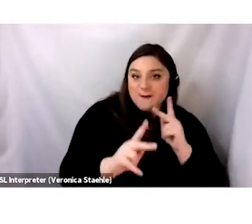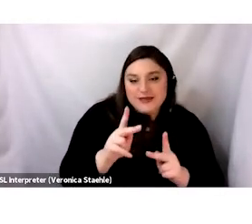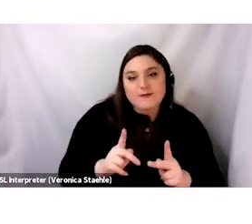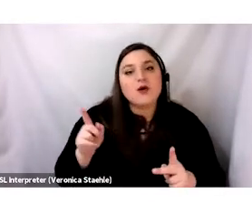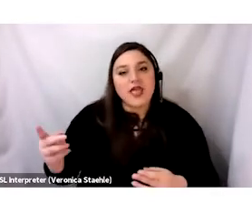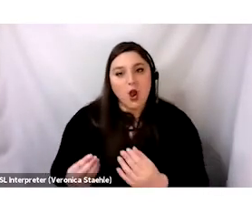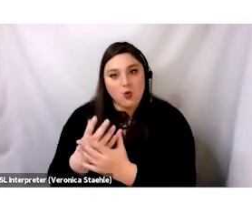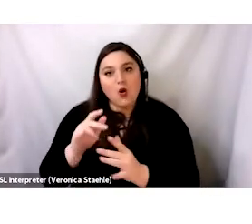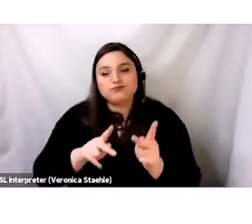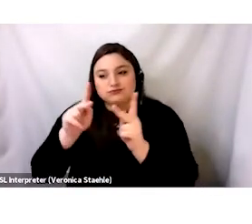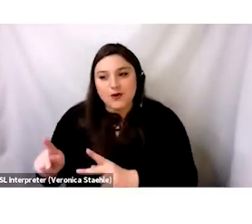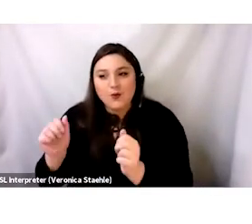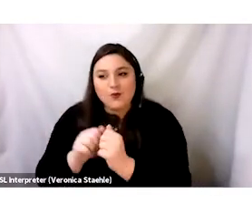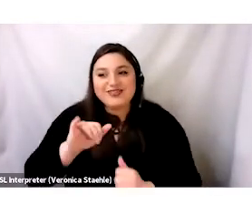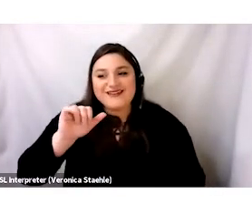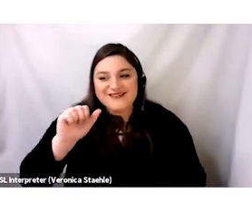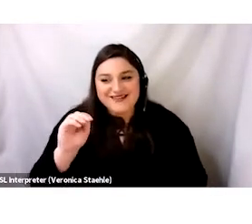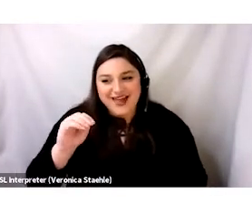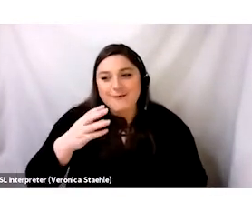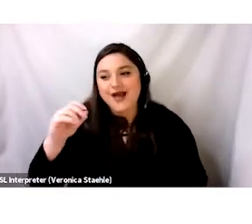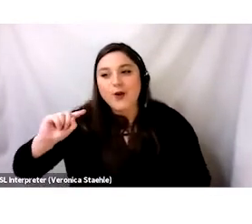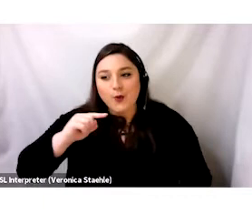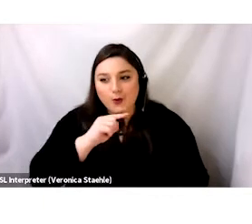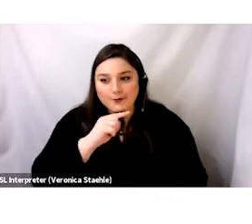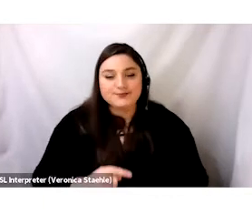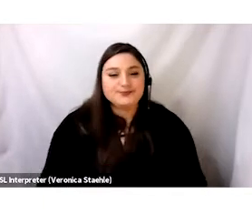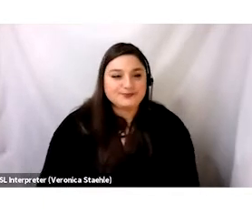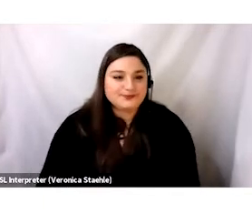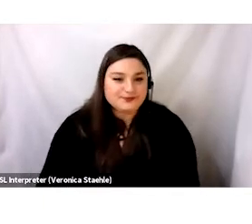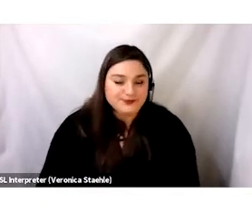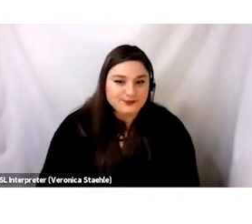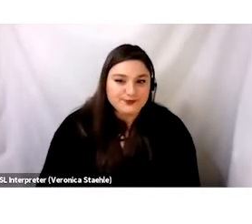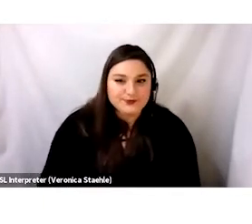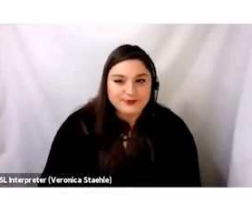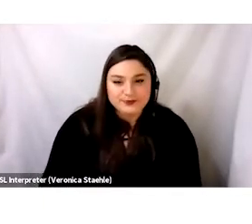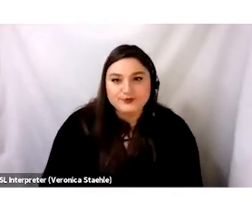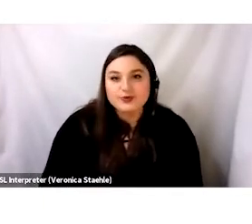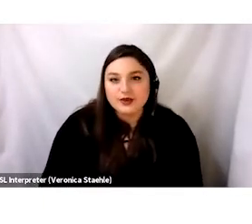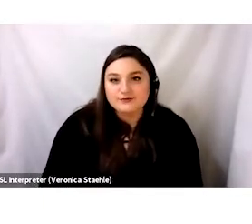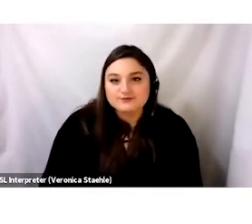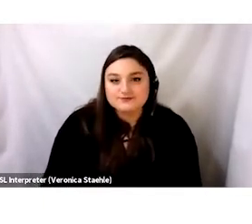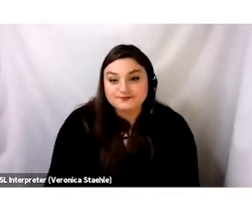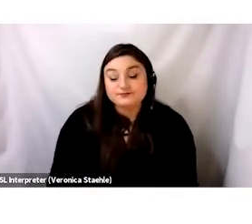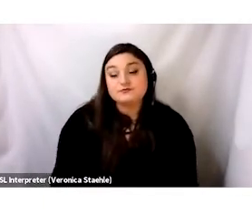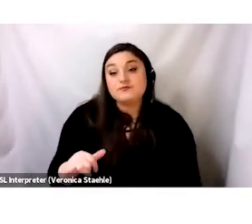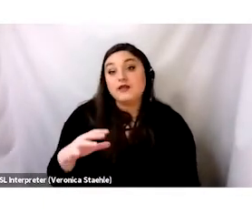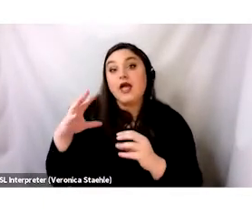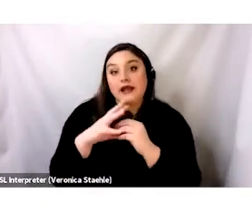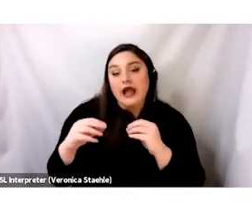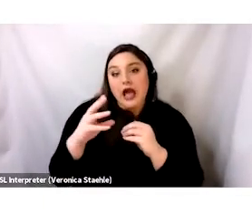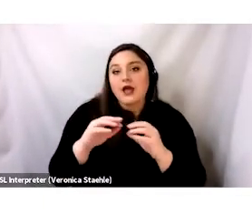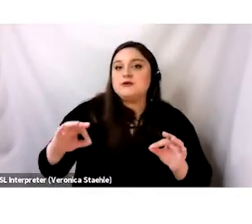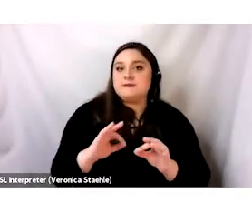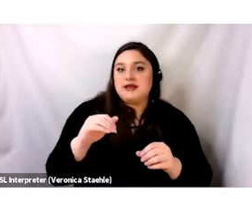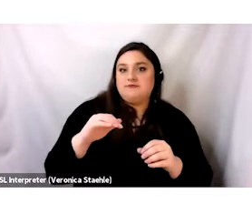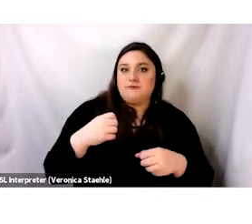and corn. So across 3 continents, cotton spinning and weaving developed